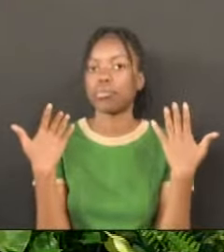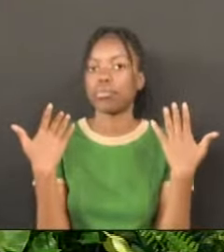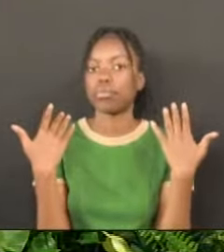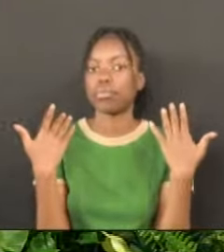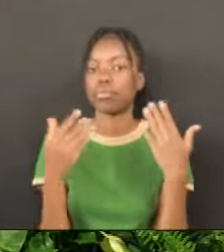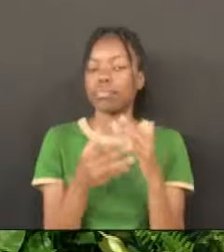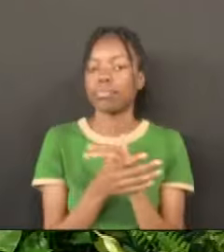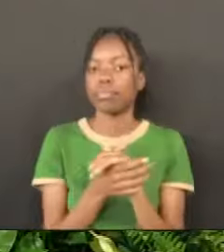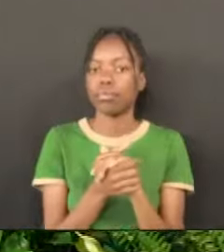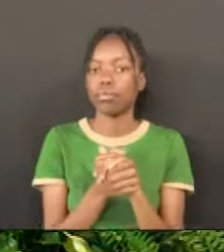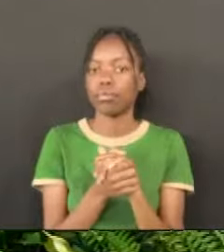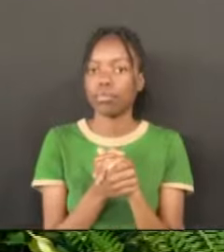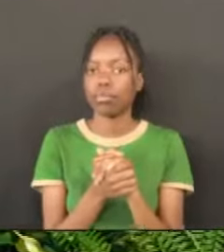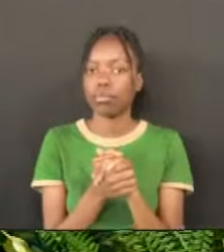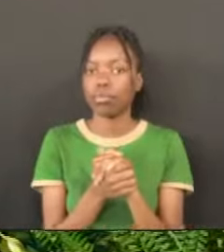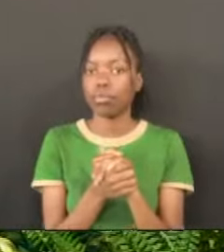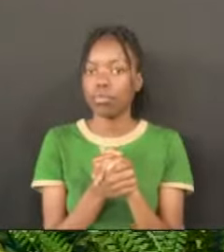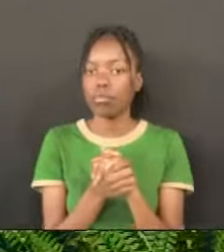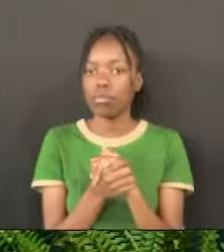amen.